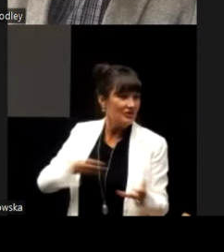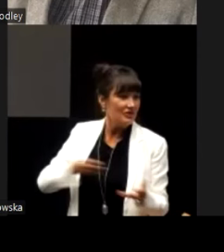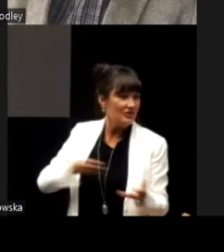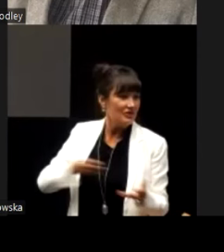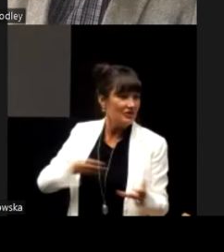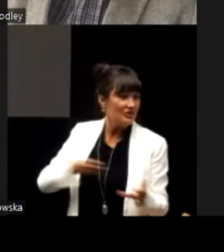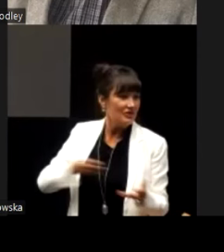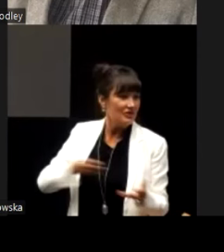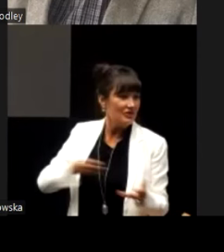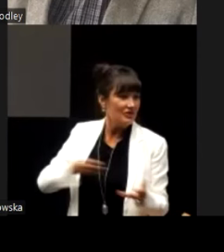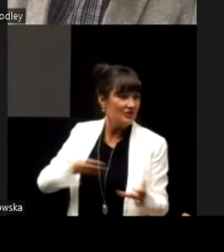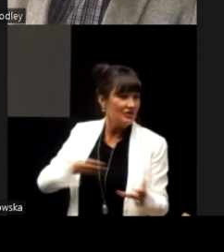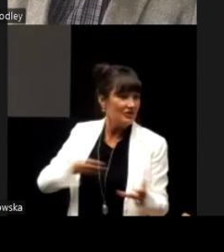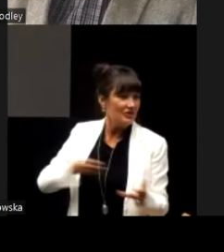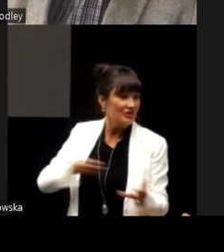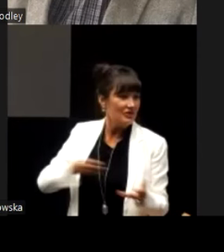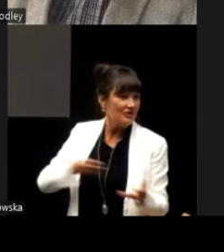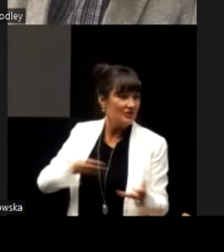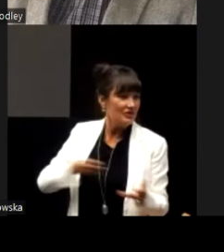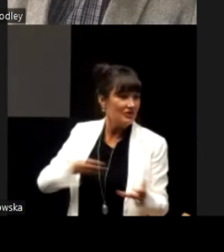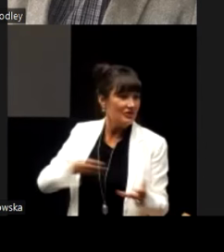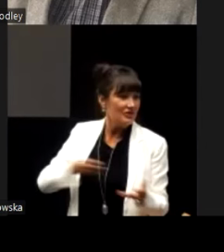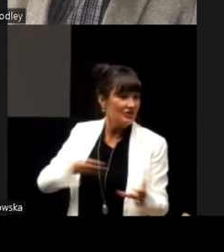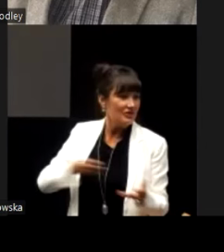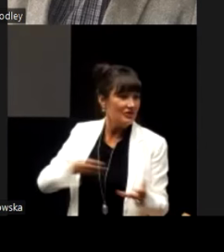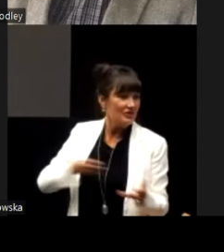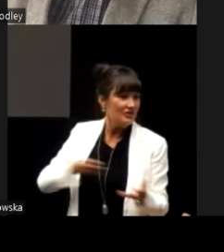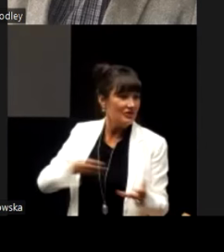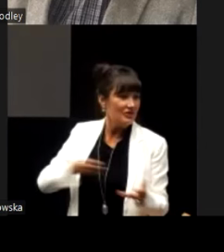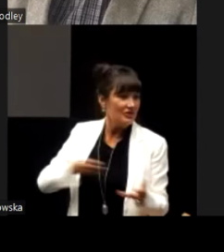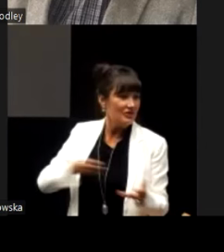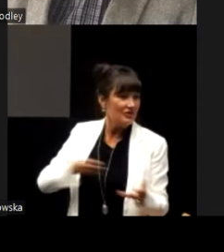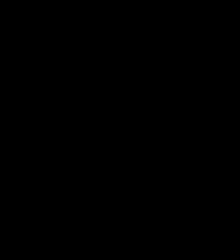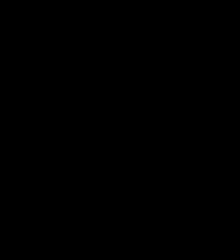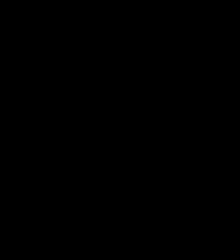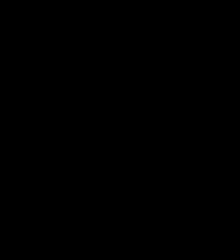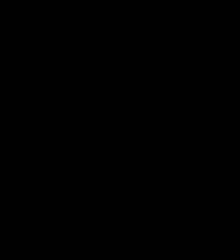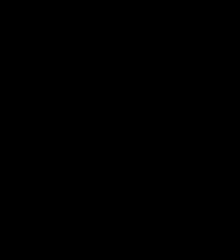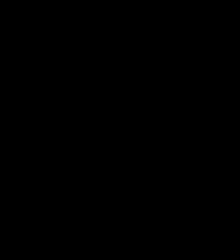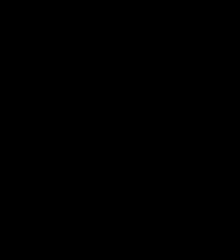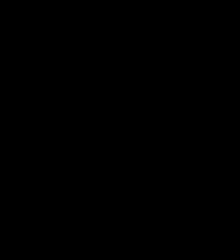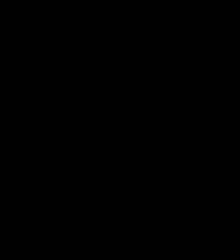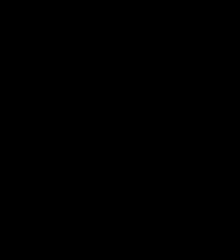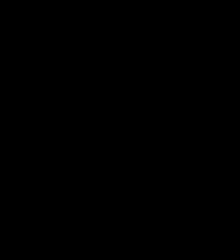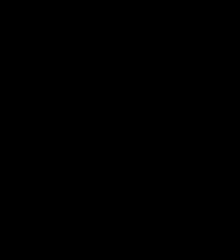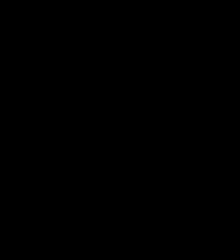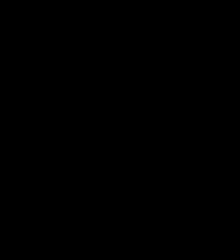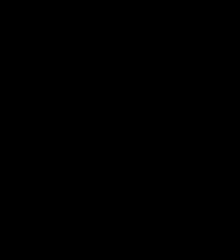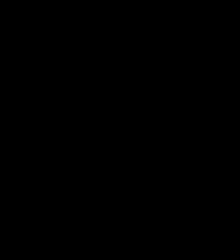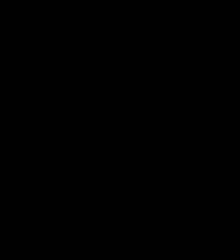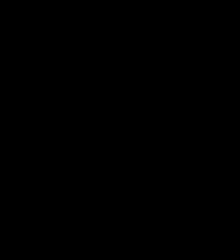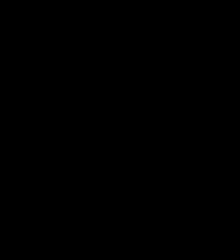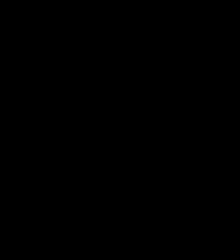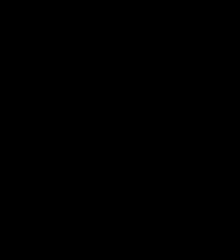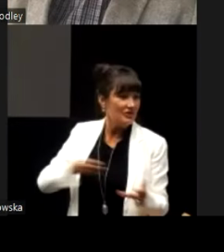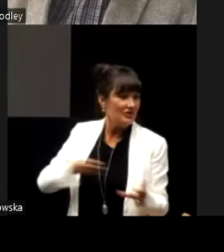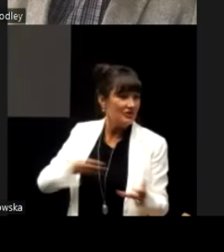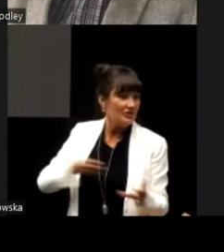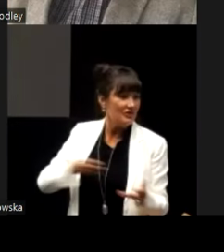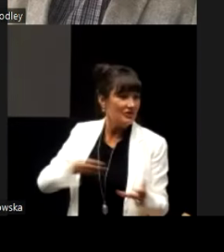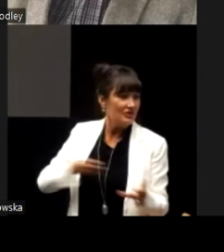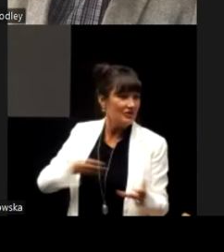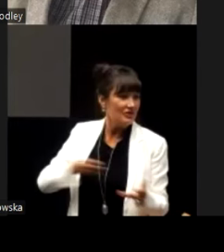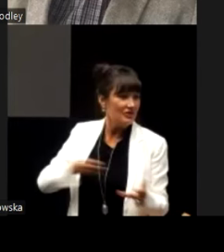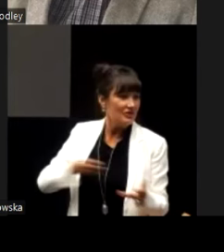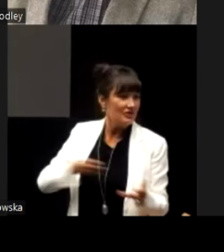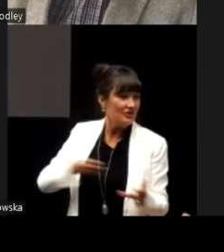colleagues for making that initial contact, and we have built on that, and that's